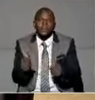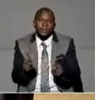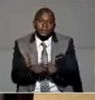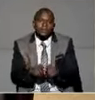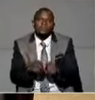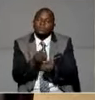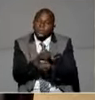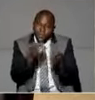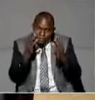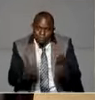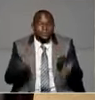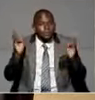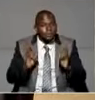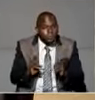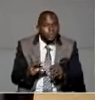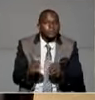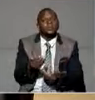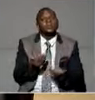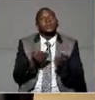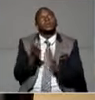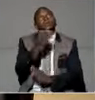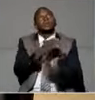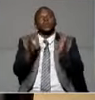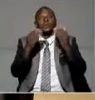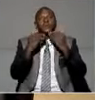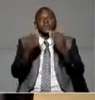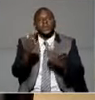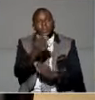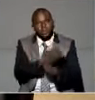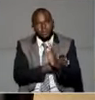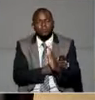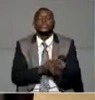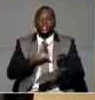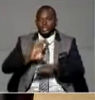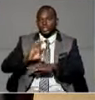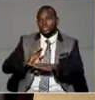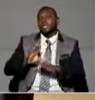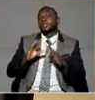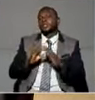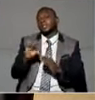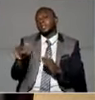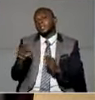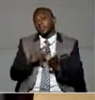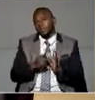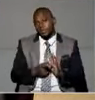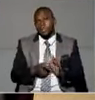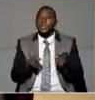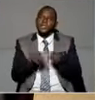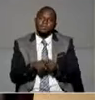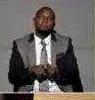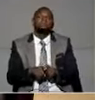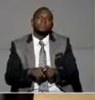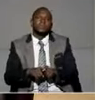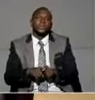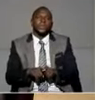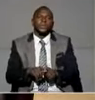on a thousand hills belong to God. Yes. So we want to thank God for Church House and many other projects. Like All Saints Cathedral, we